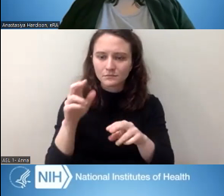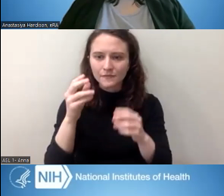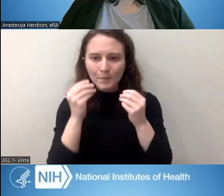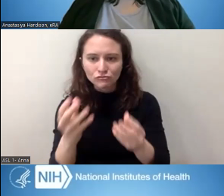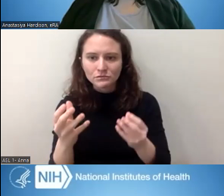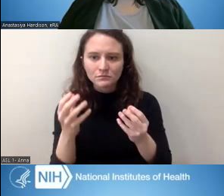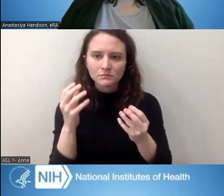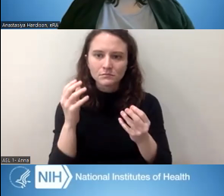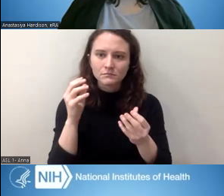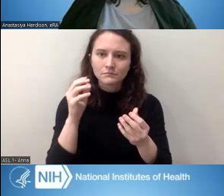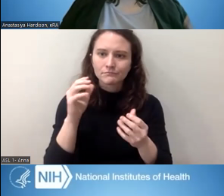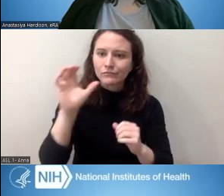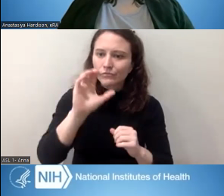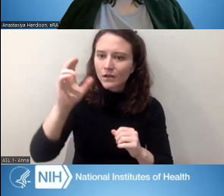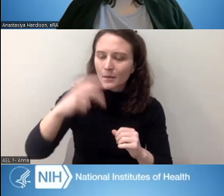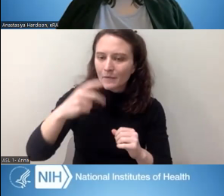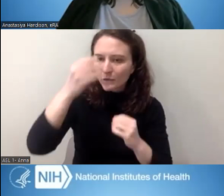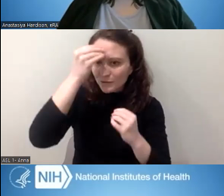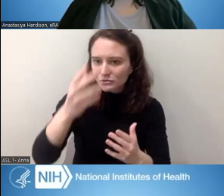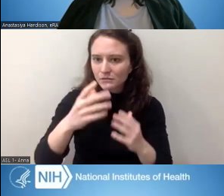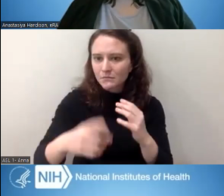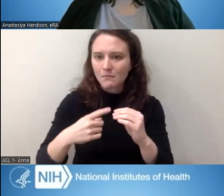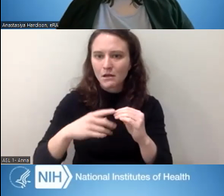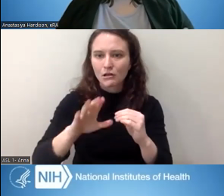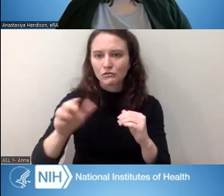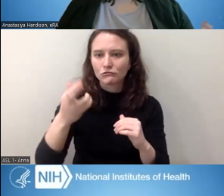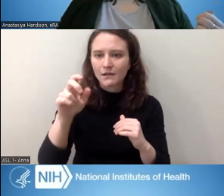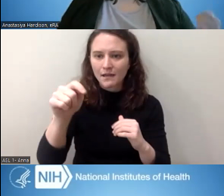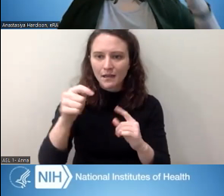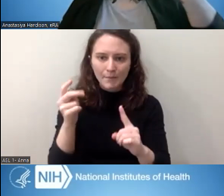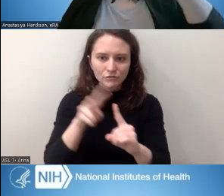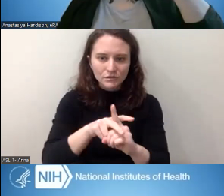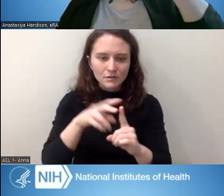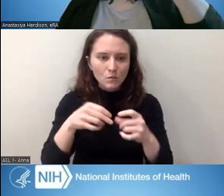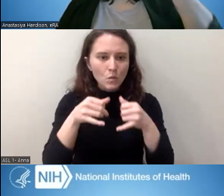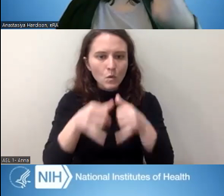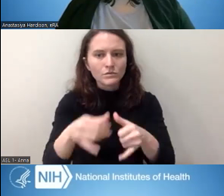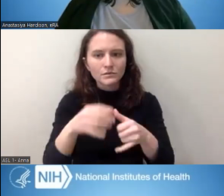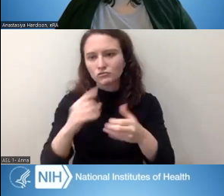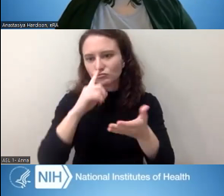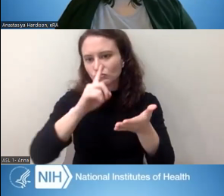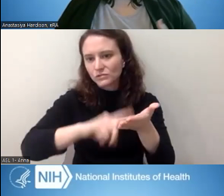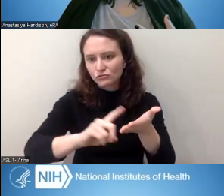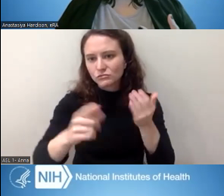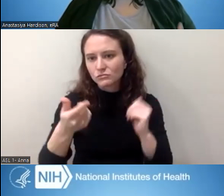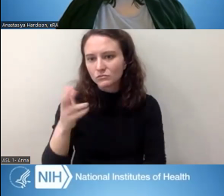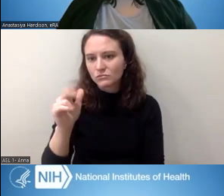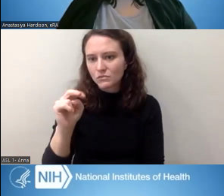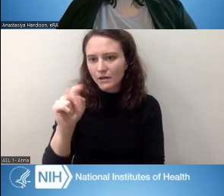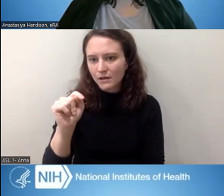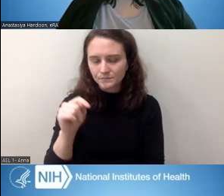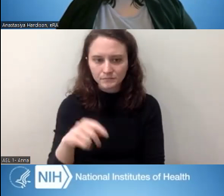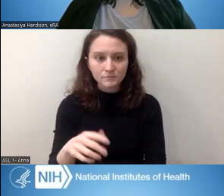information, look up information about their grants applications and awards and research grants. There is a lot